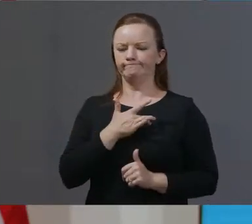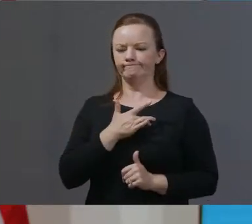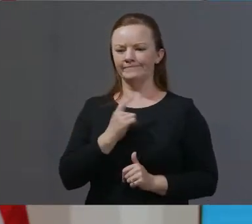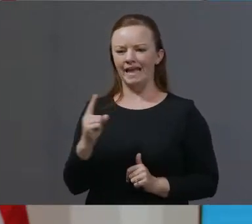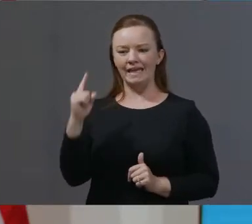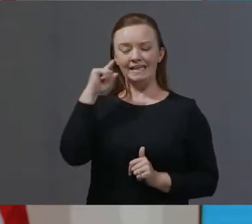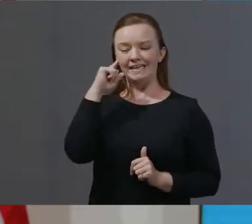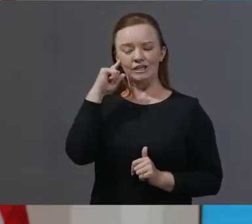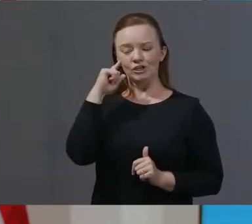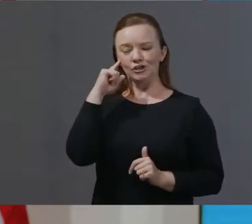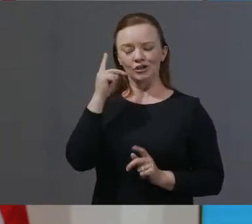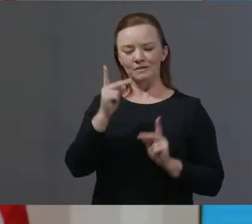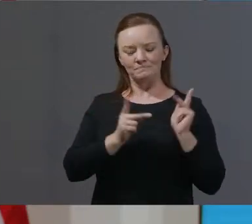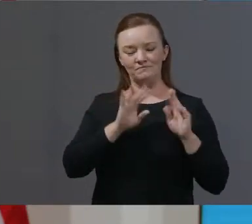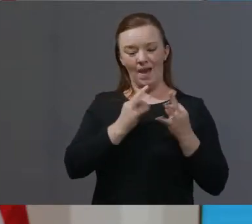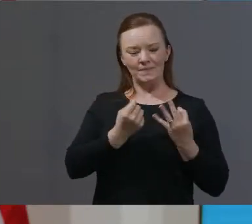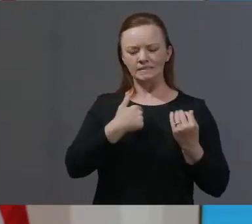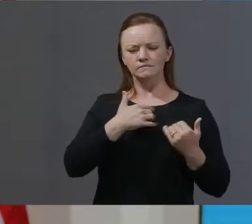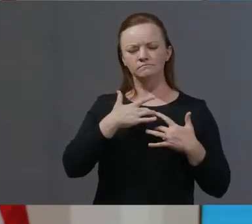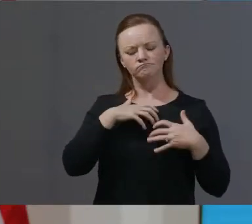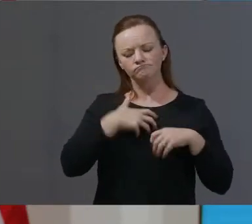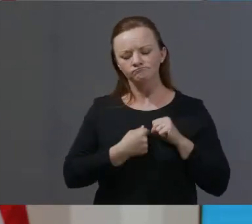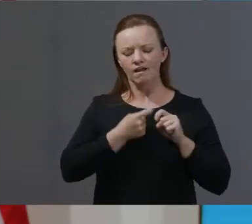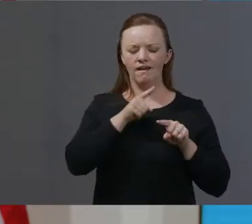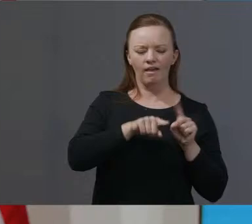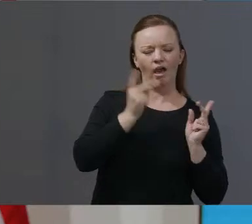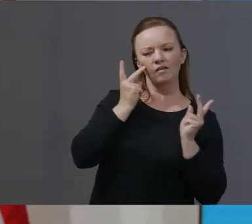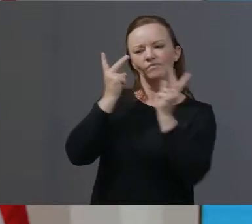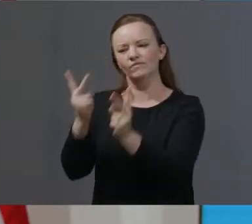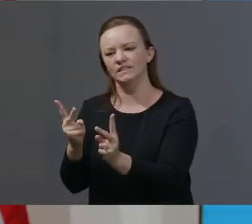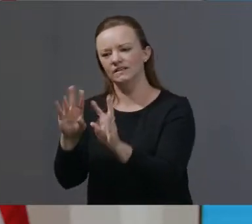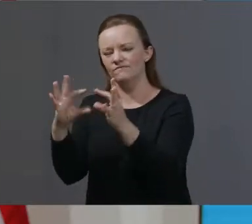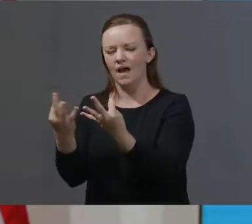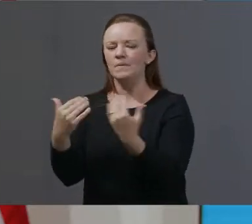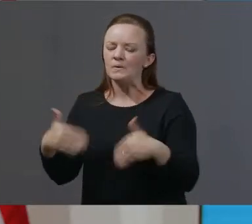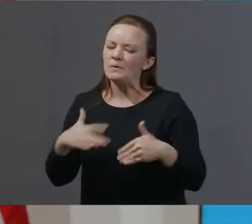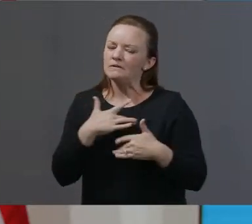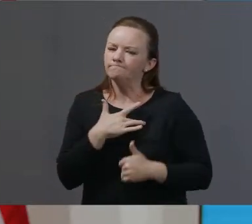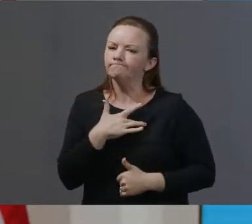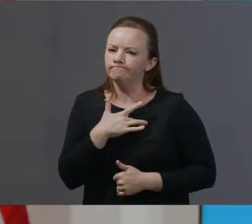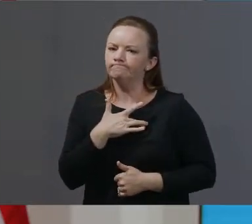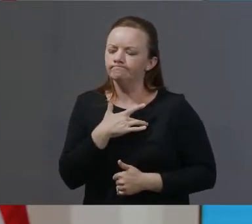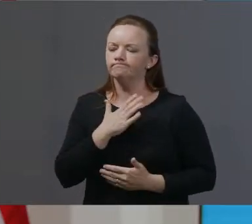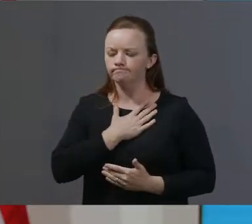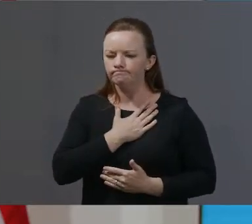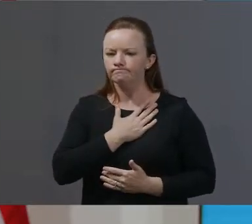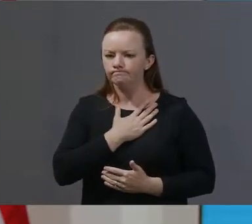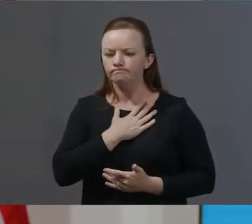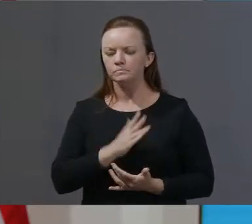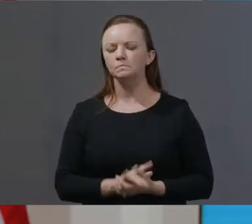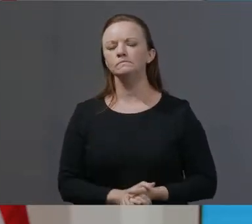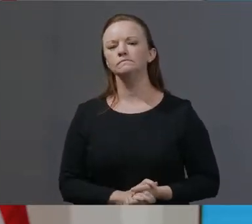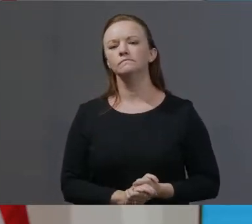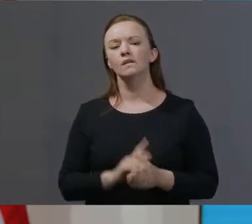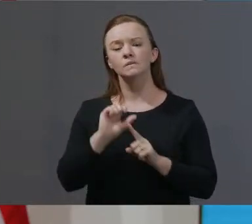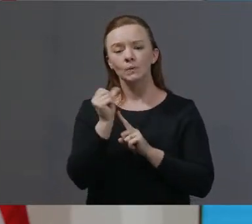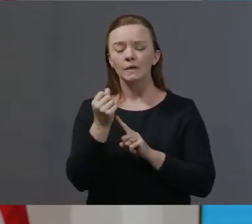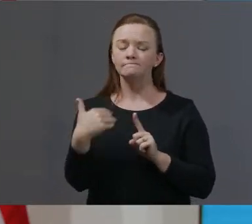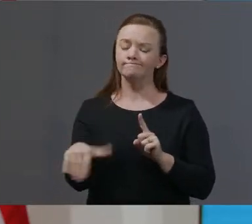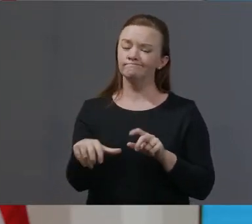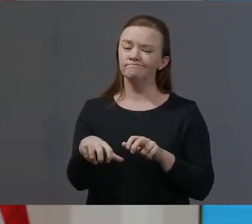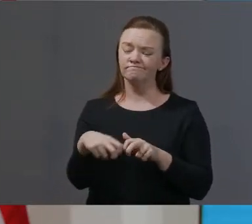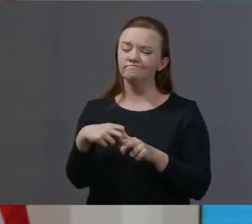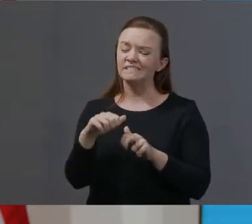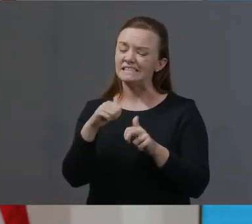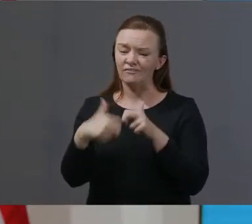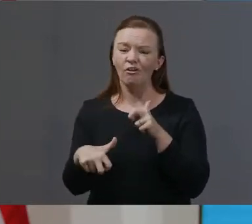they can't go see their loved ones. And so this is a very, very a difficult situation, we know, both for the